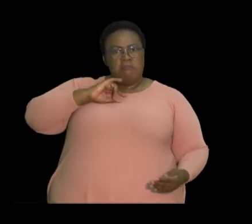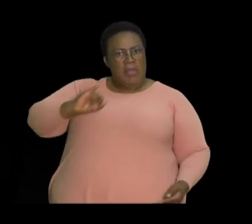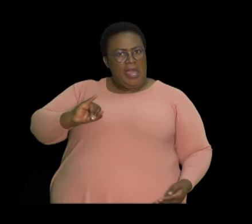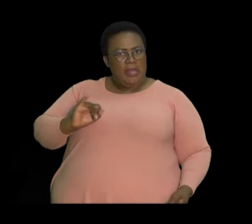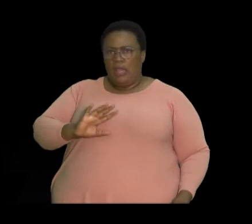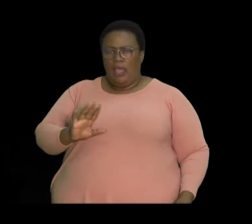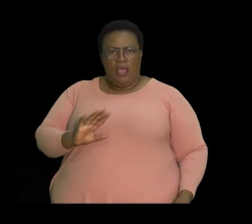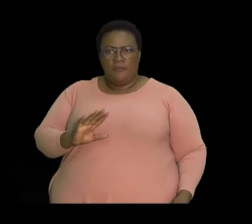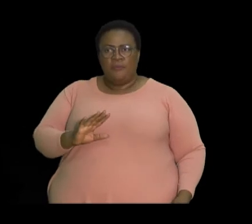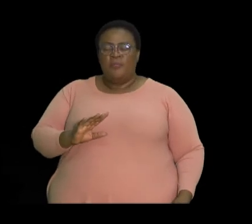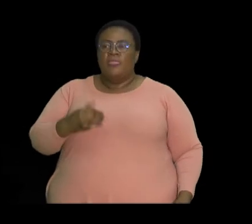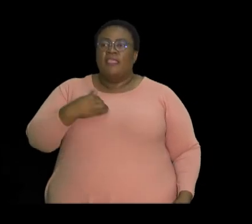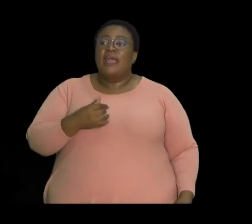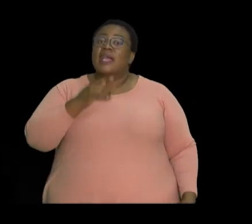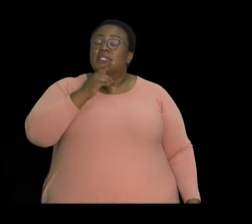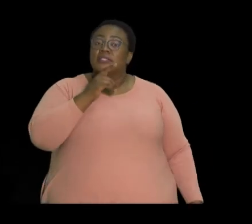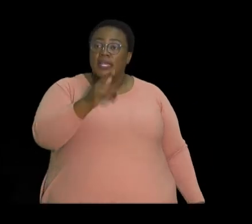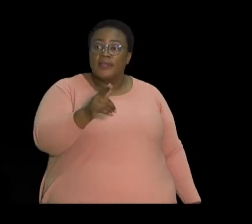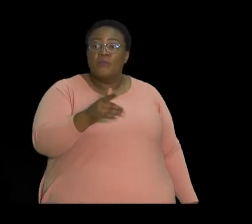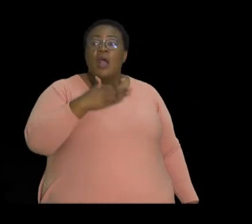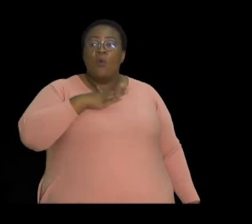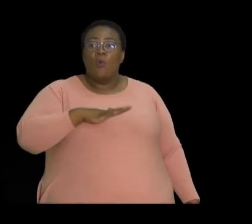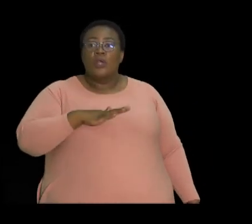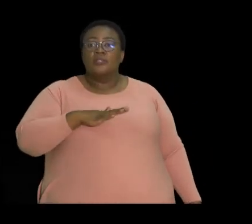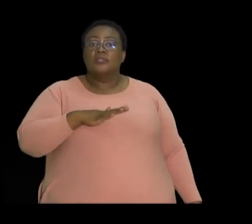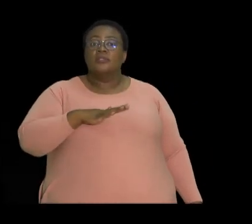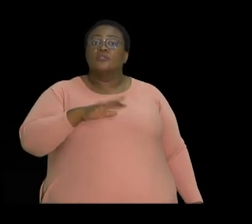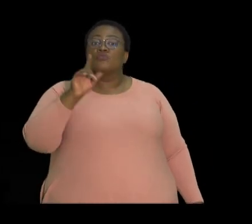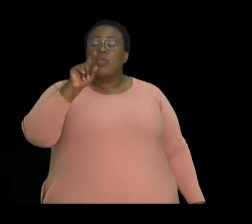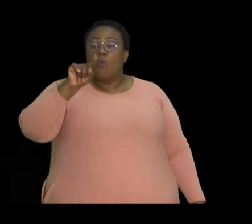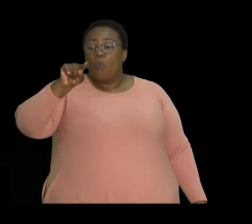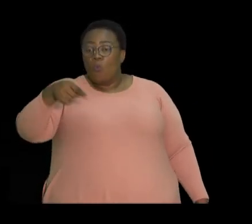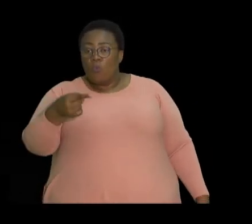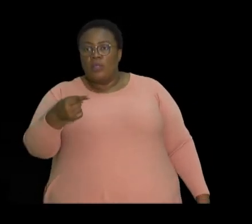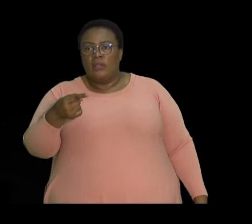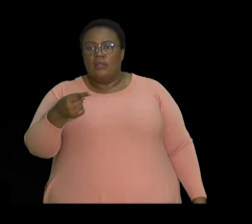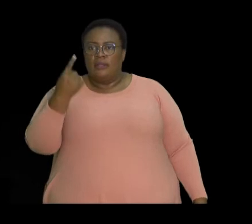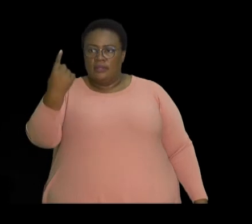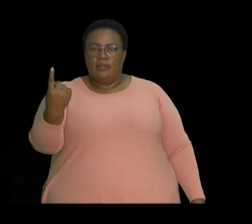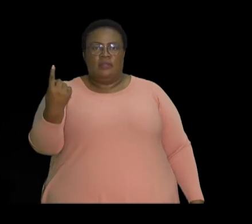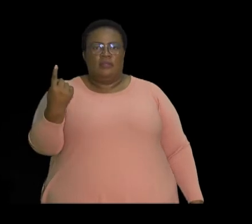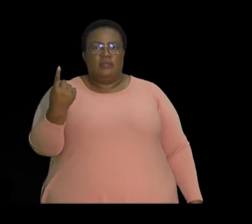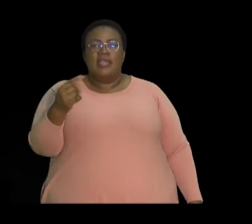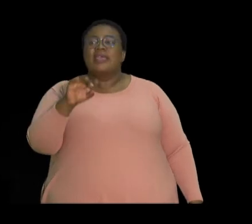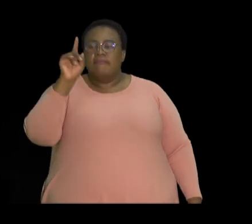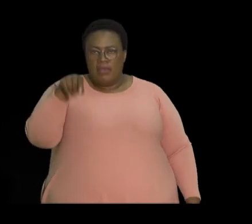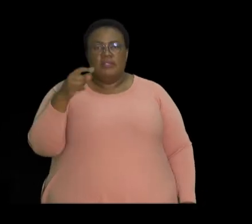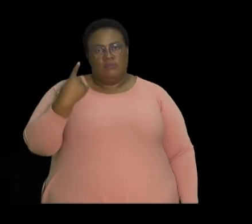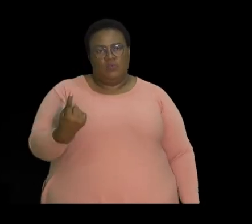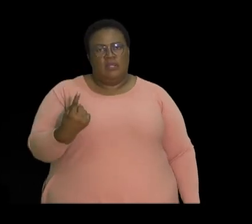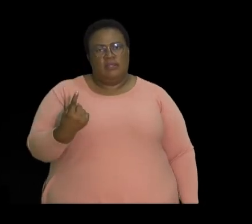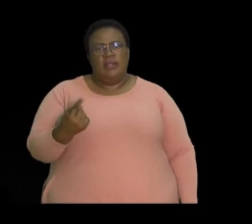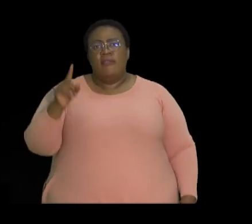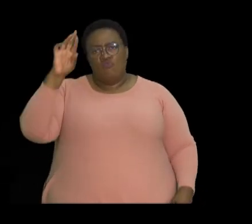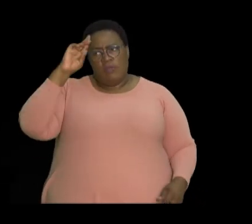bad people. But please, if I give you an instruction that I want it to be to 1 decimal place, it must be to